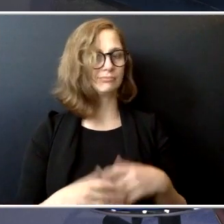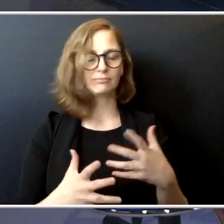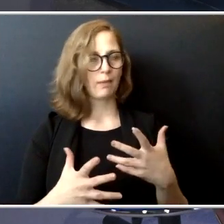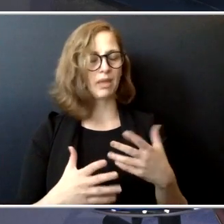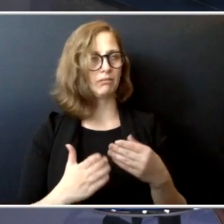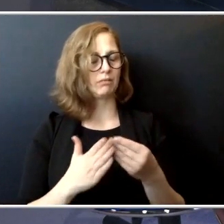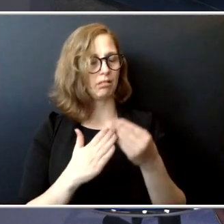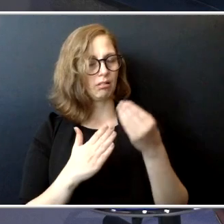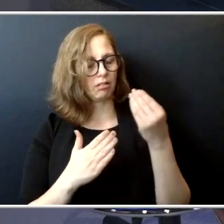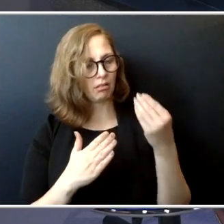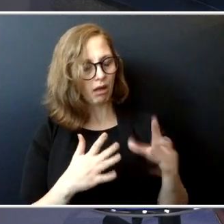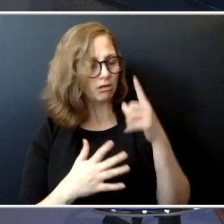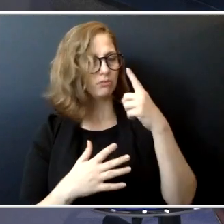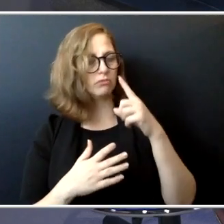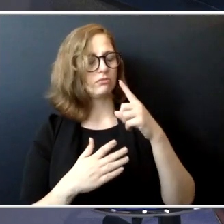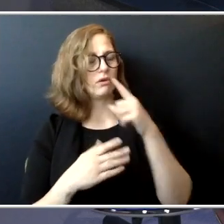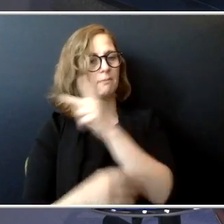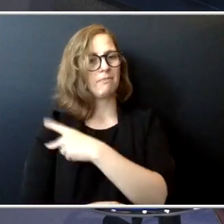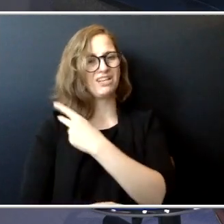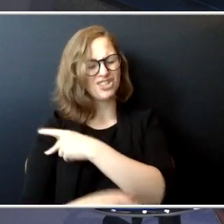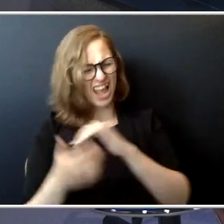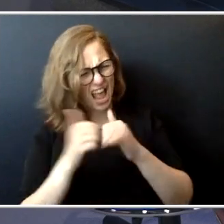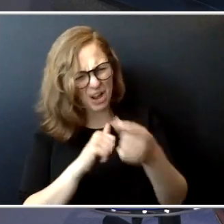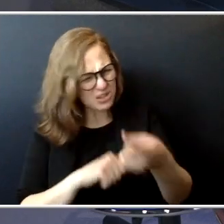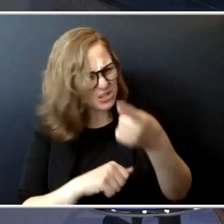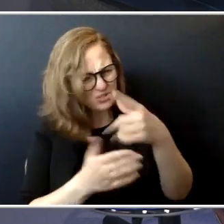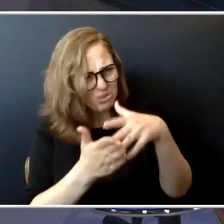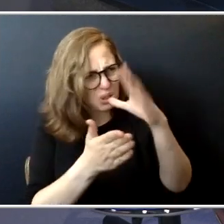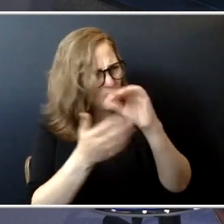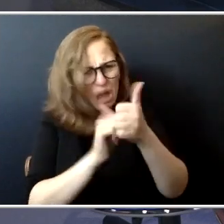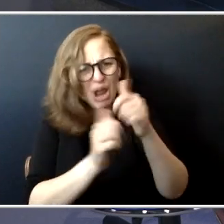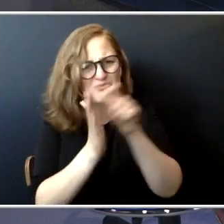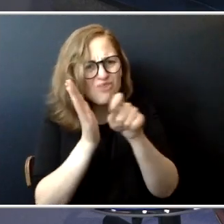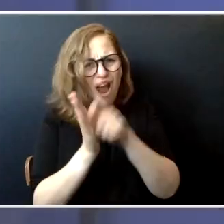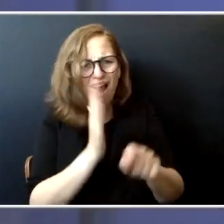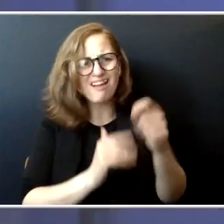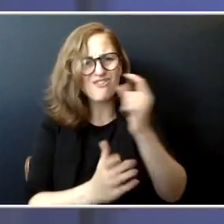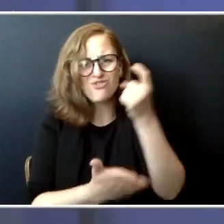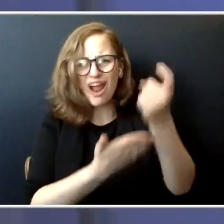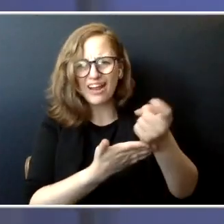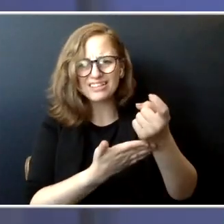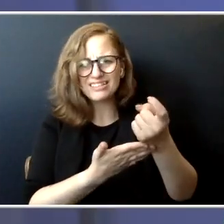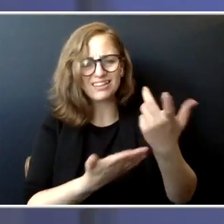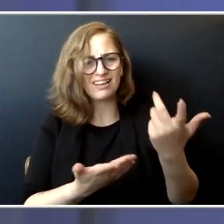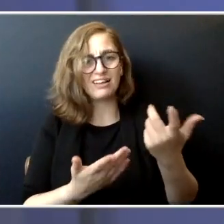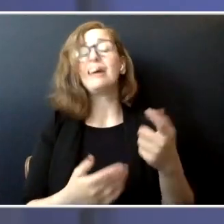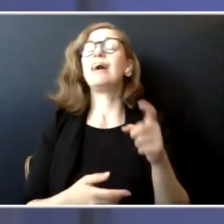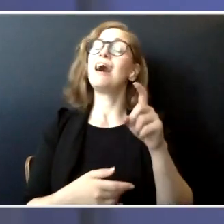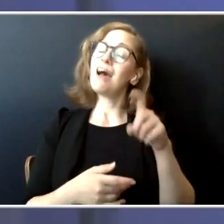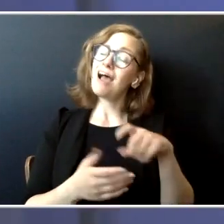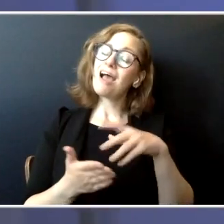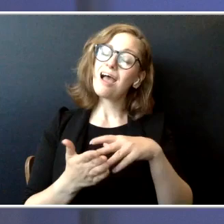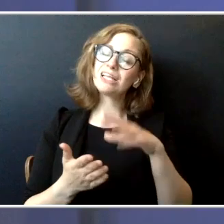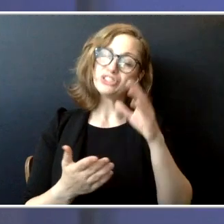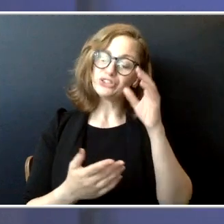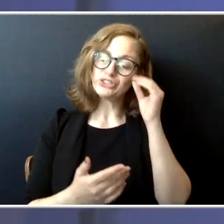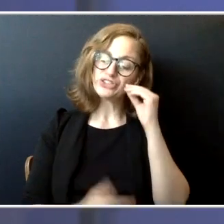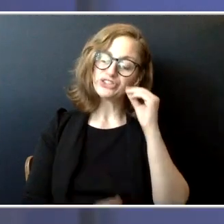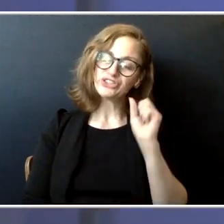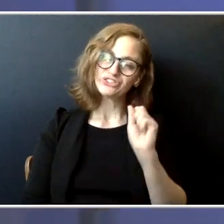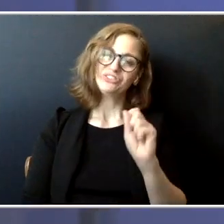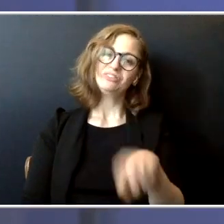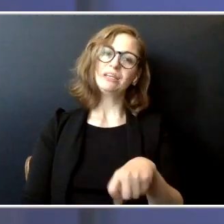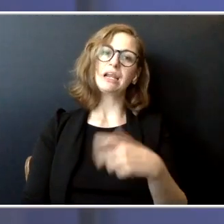earth did you even learn how to write a grant? I would not know the first thing about writing a grant. That I had to learn, but right